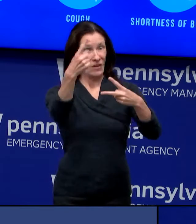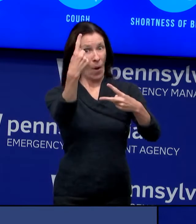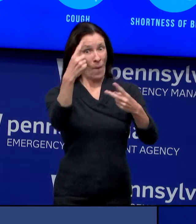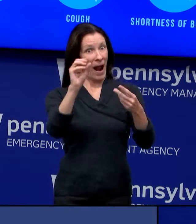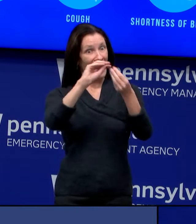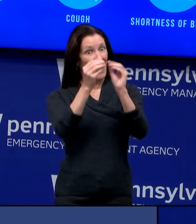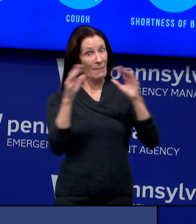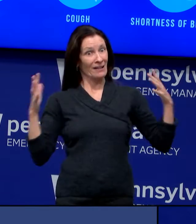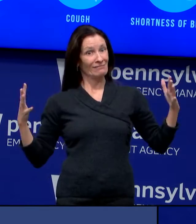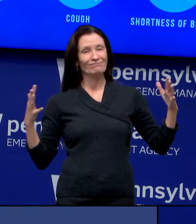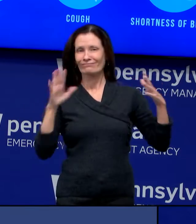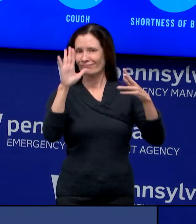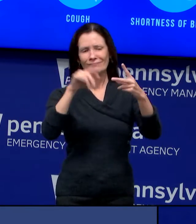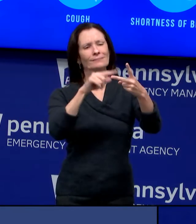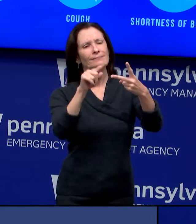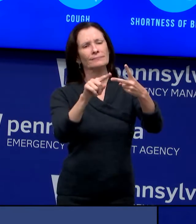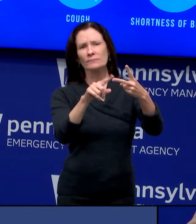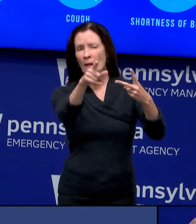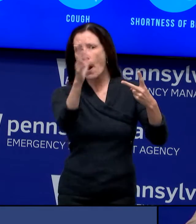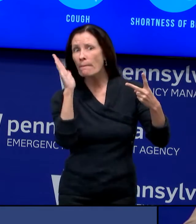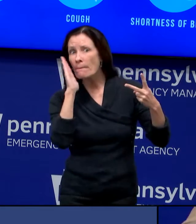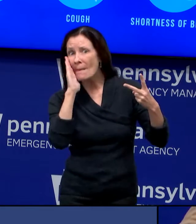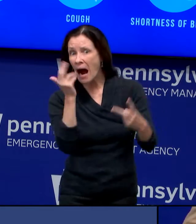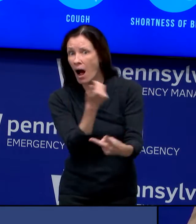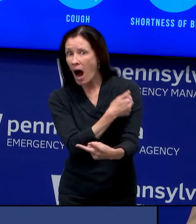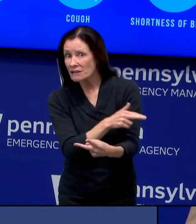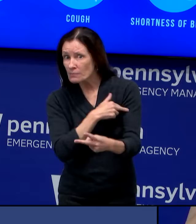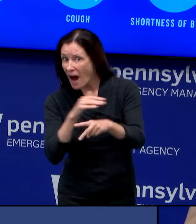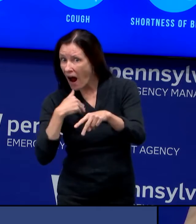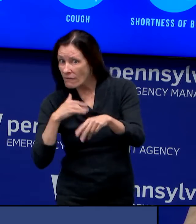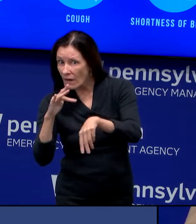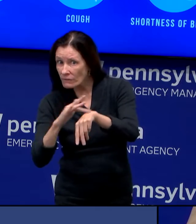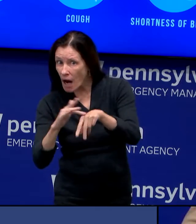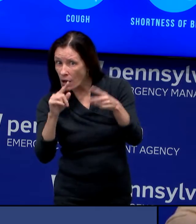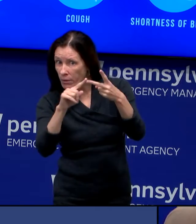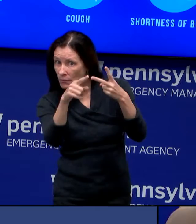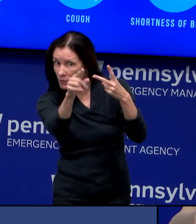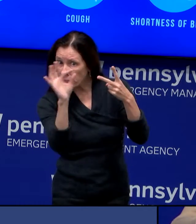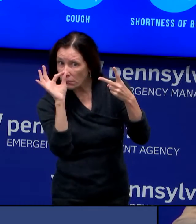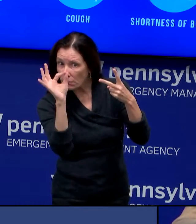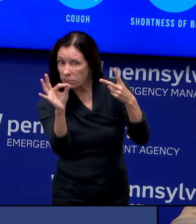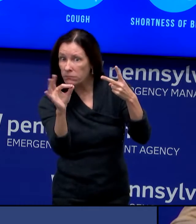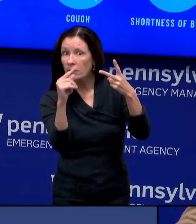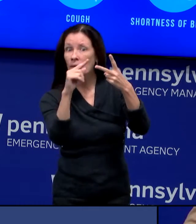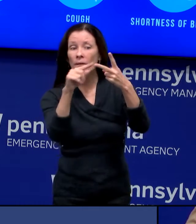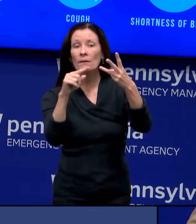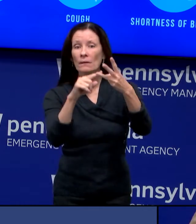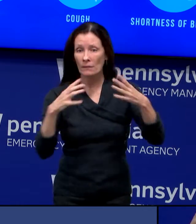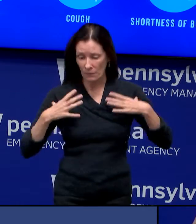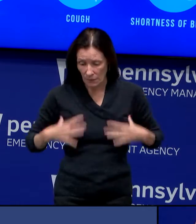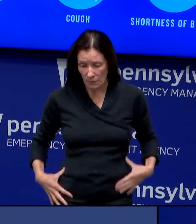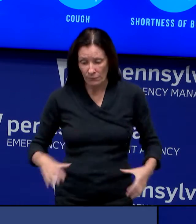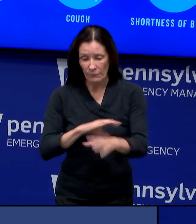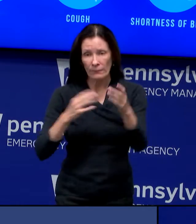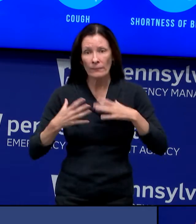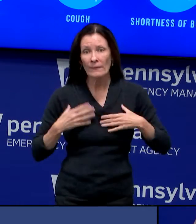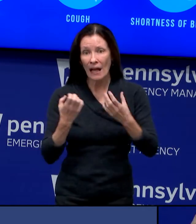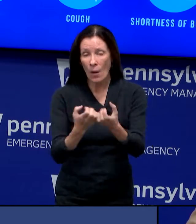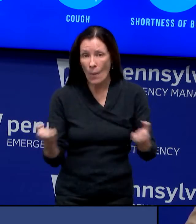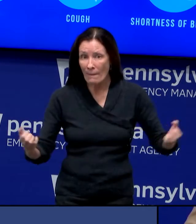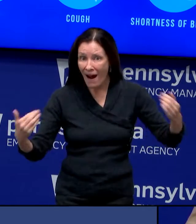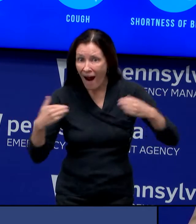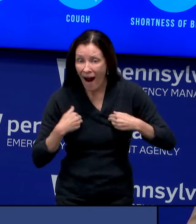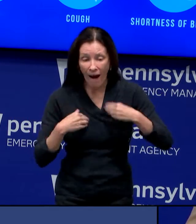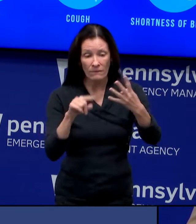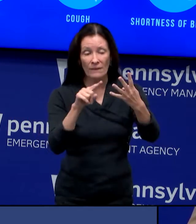the case management and contact tracing that we have discussed before,